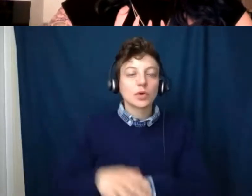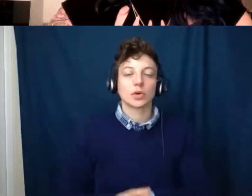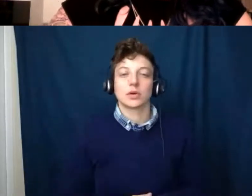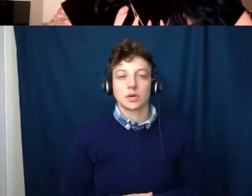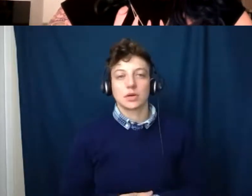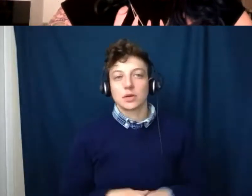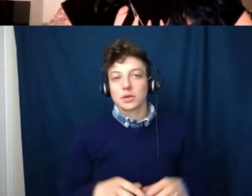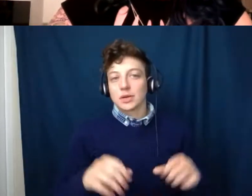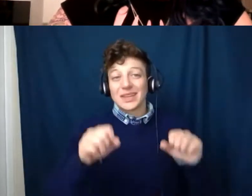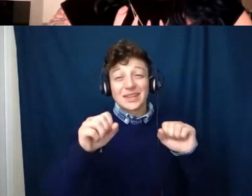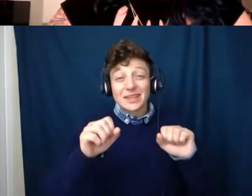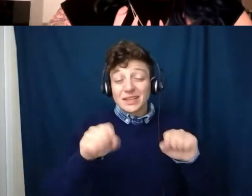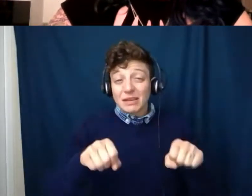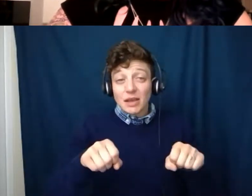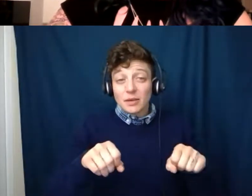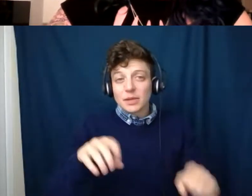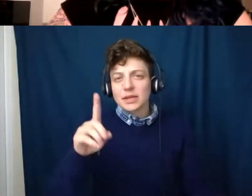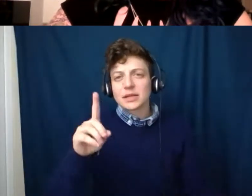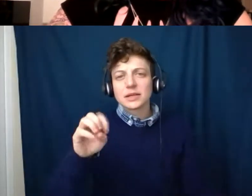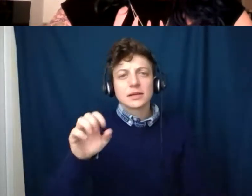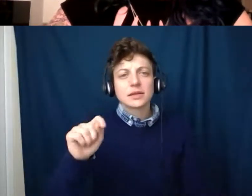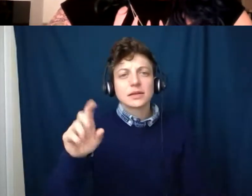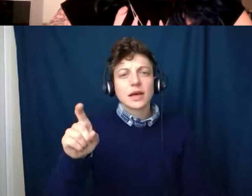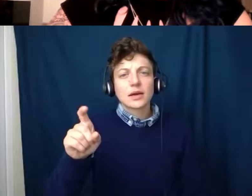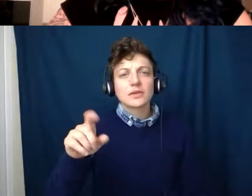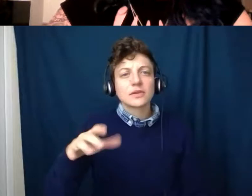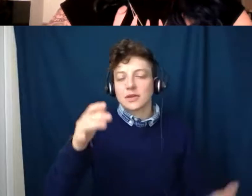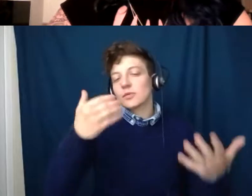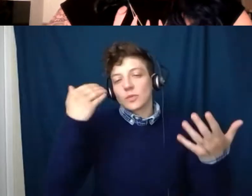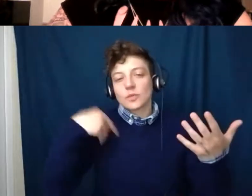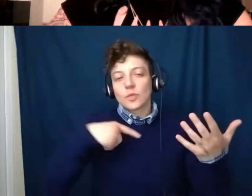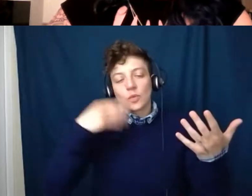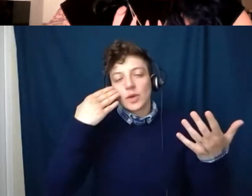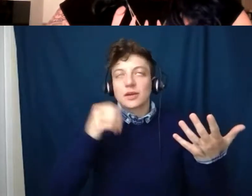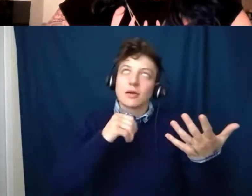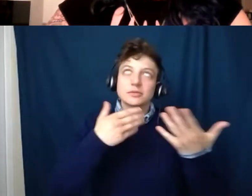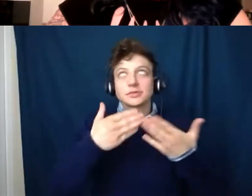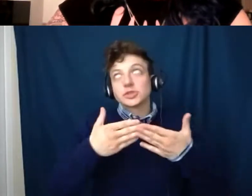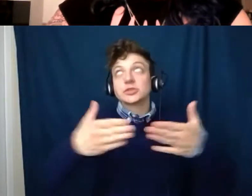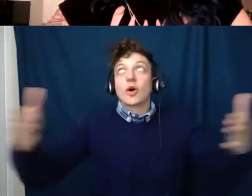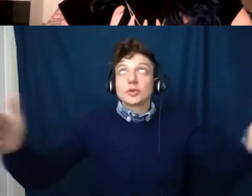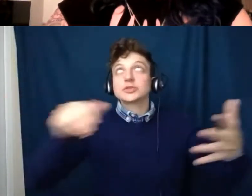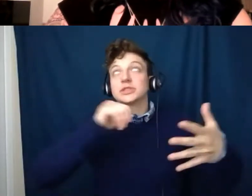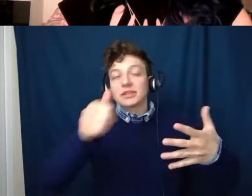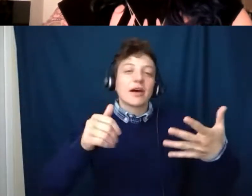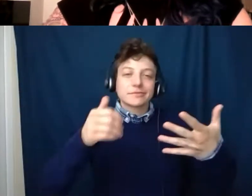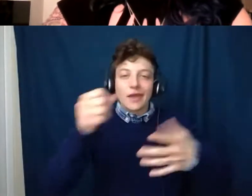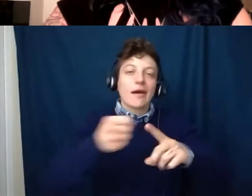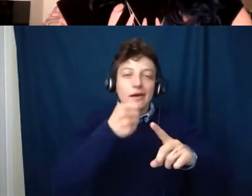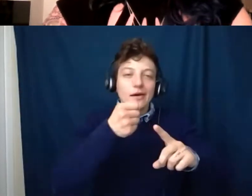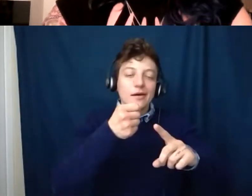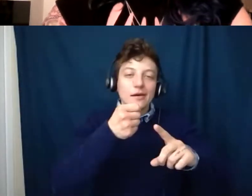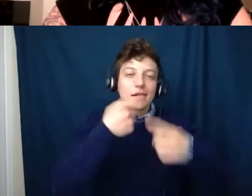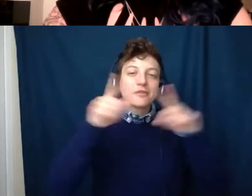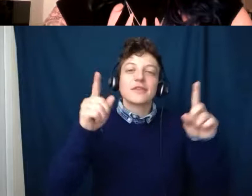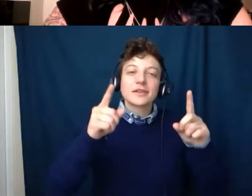like detox, which we know largely is not effective. But still happens a lot. It works